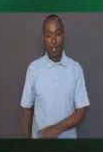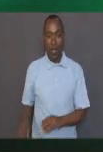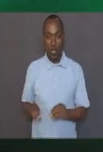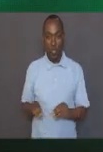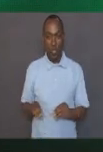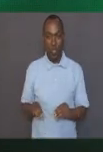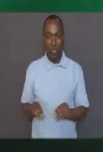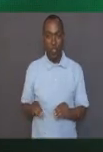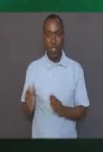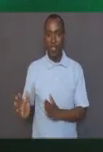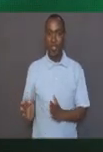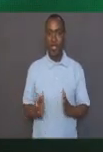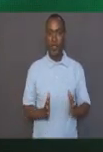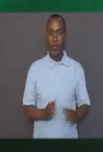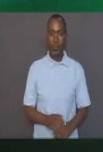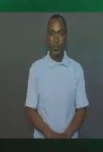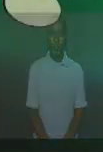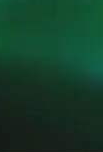Students, let's get ready.